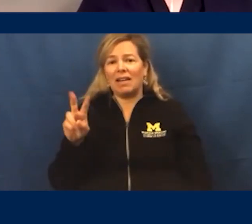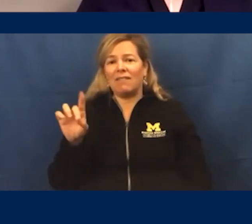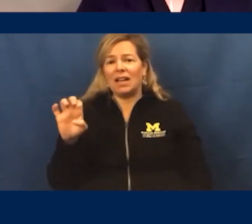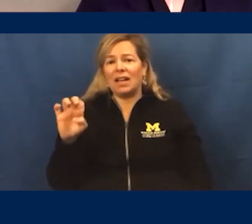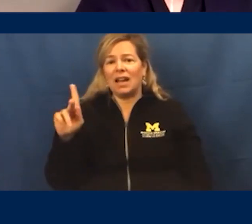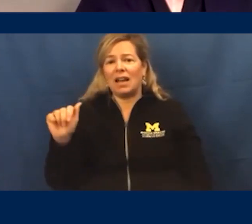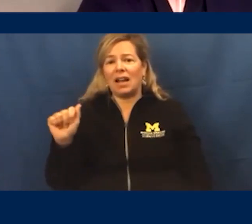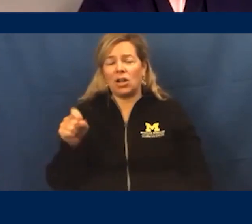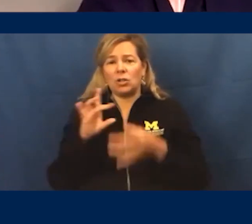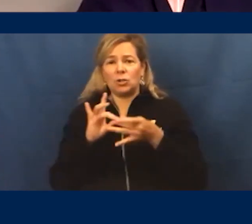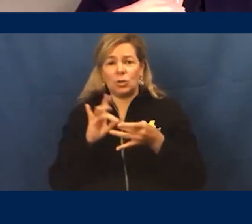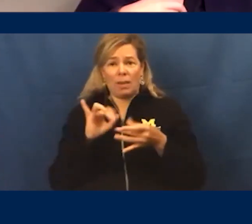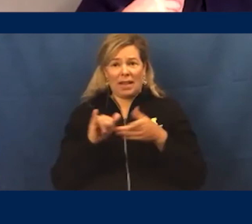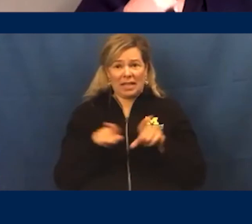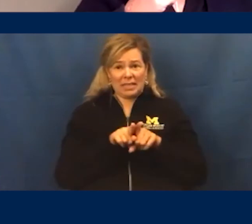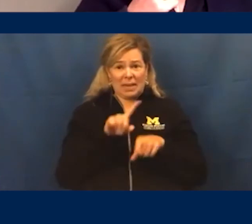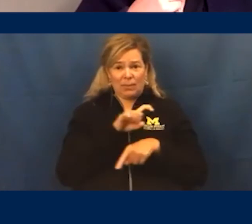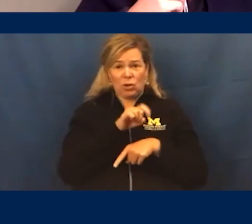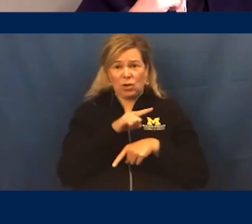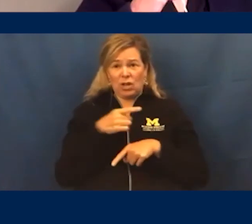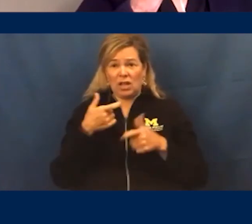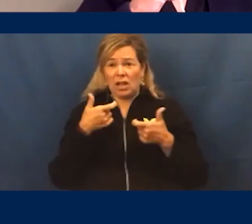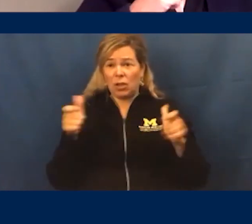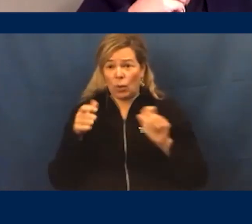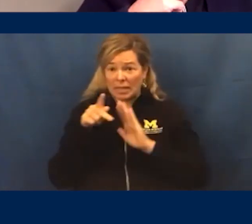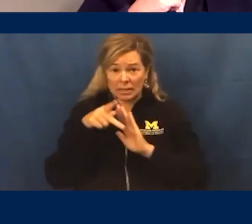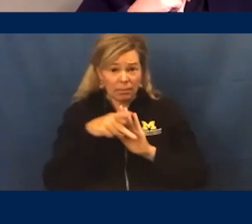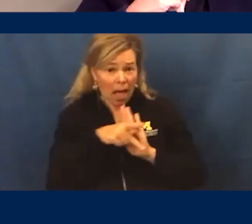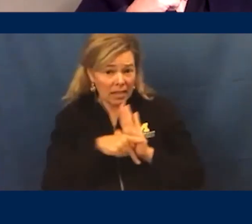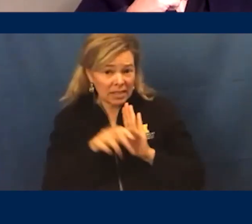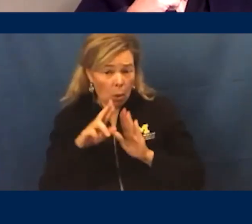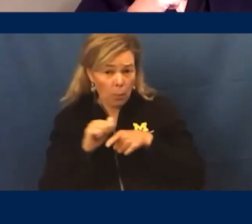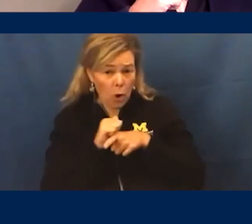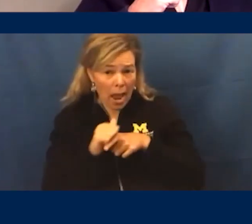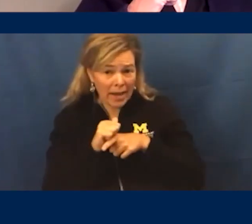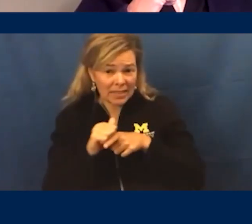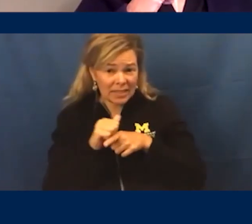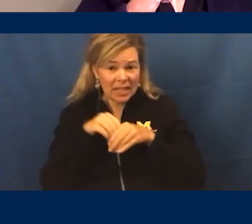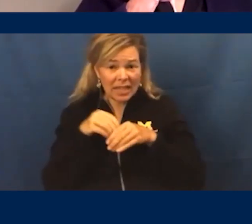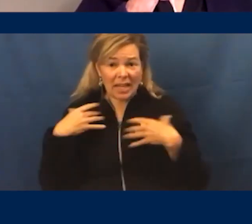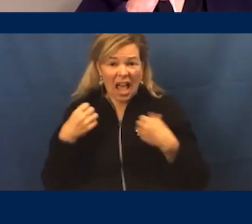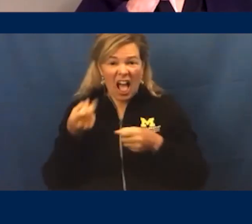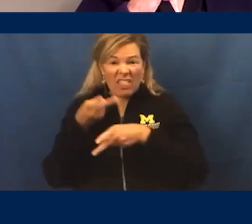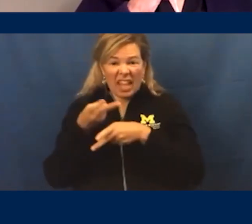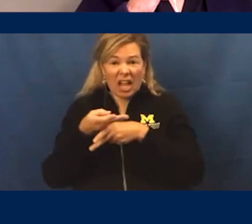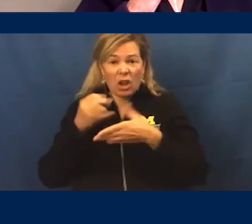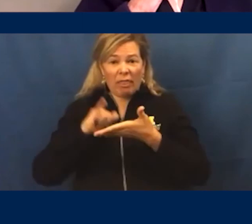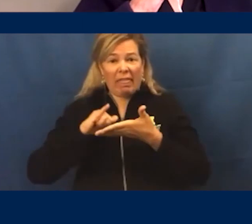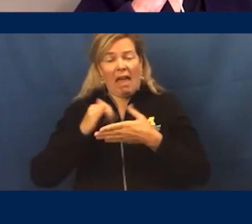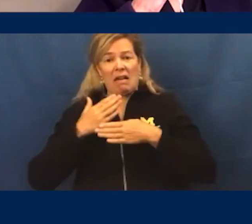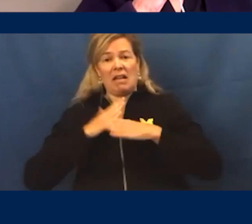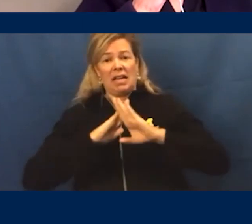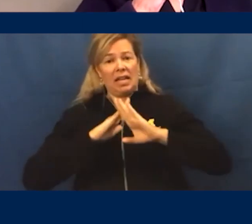please? Yes, the greatest policy or practice in healthcare that inhibits